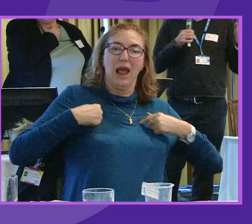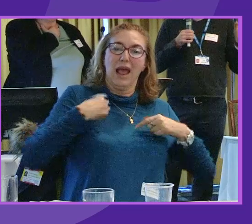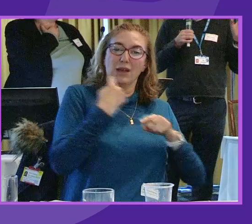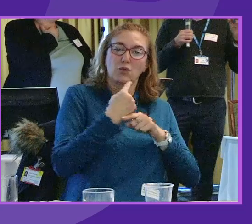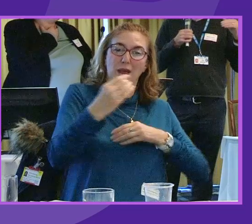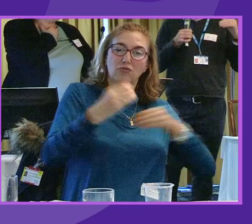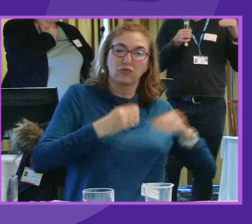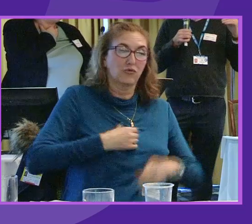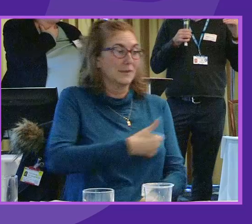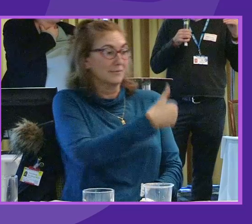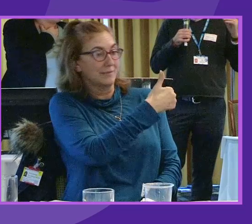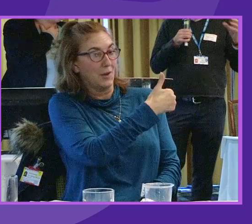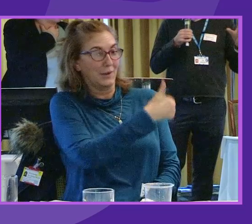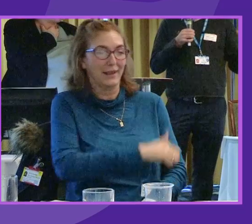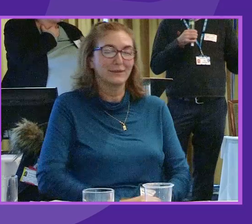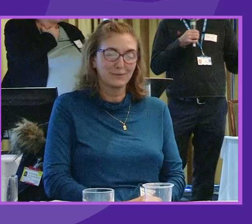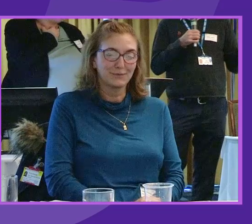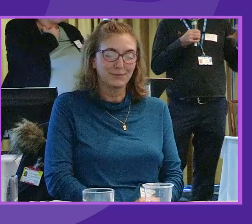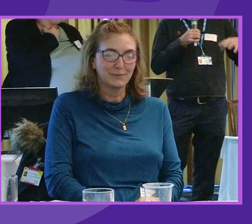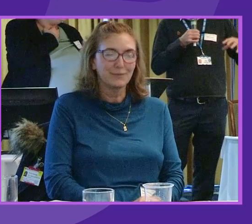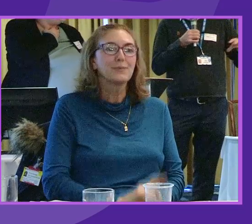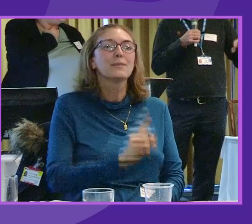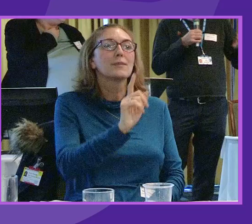because the